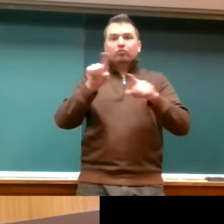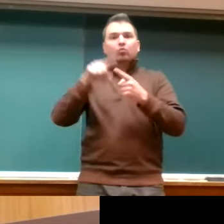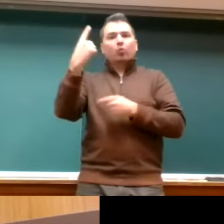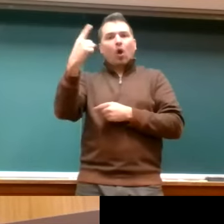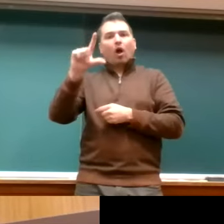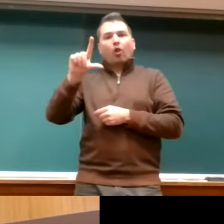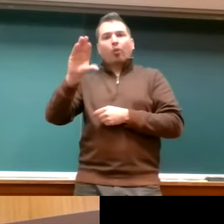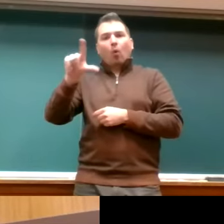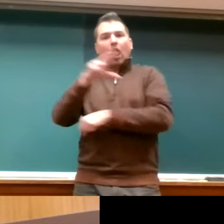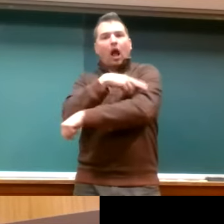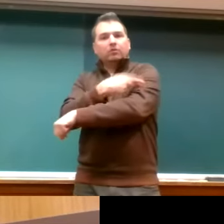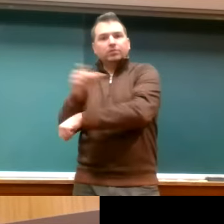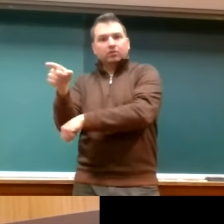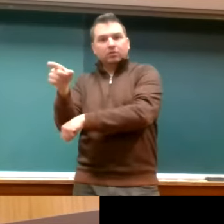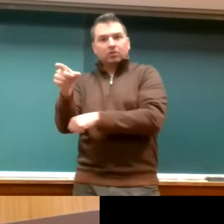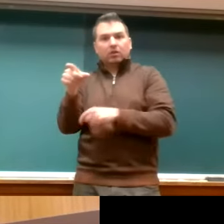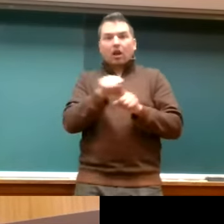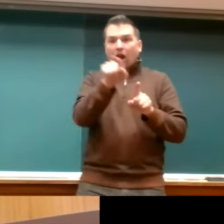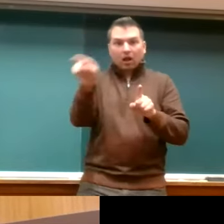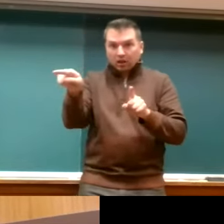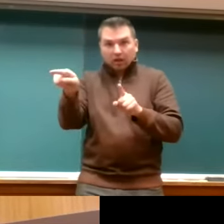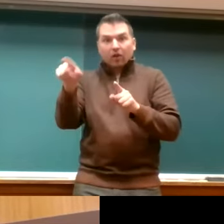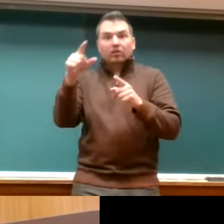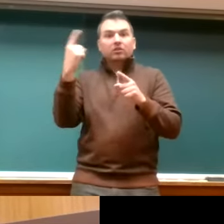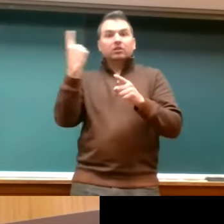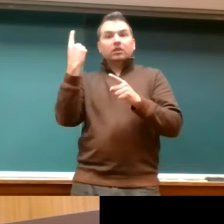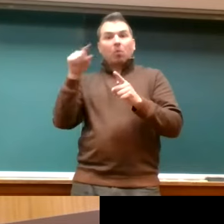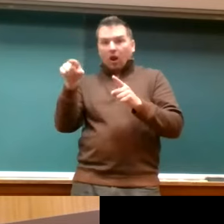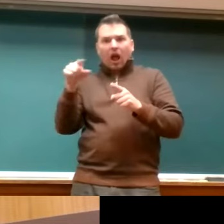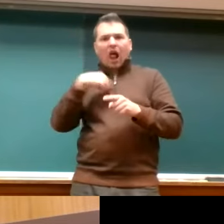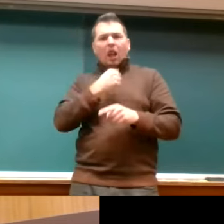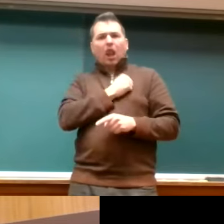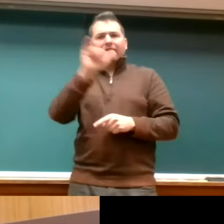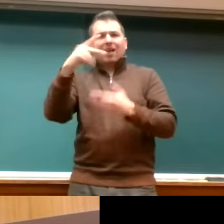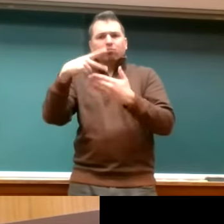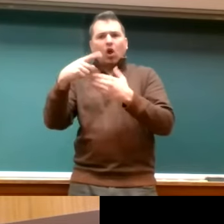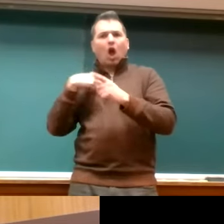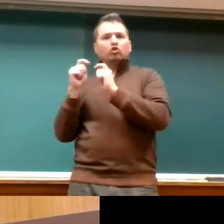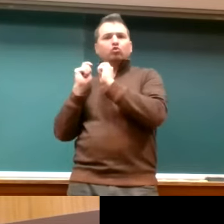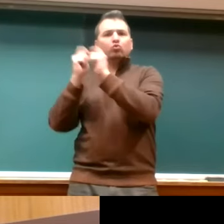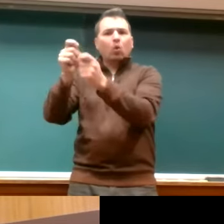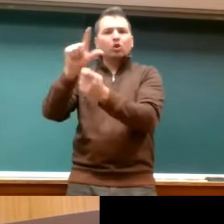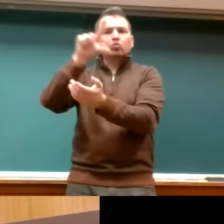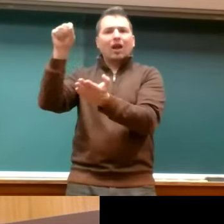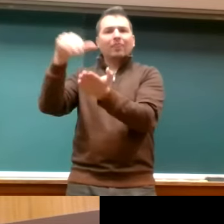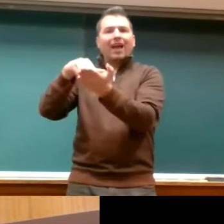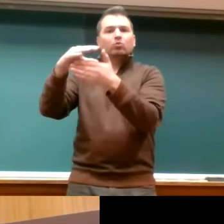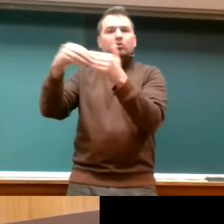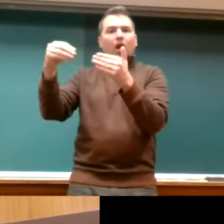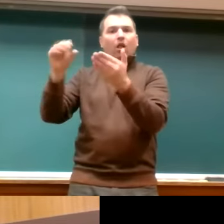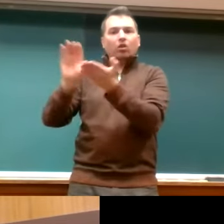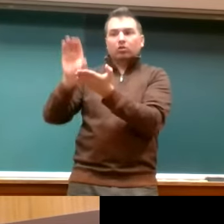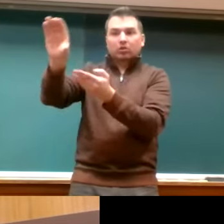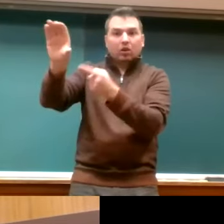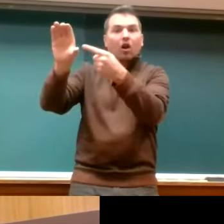there. And then someone took the group and donated $20,000 so that other people could take the group. We had therapists recommend